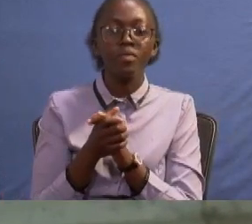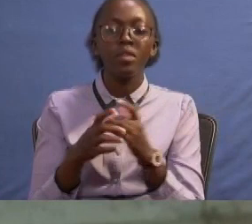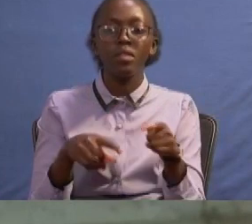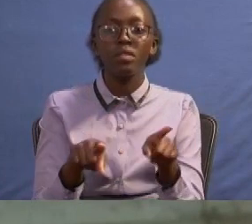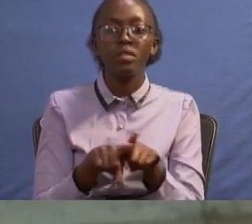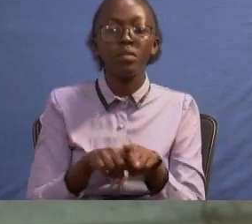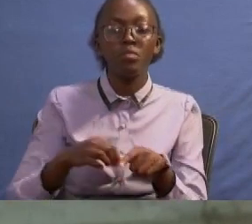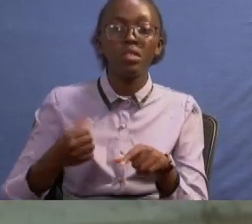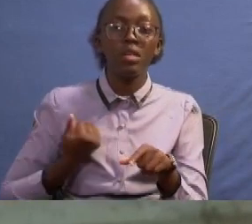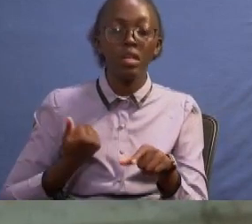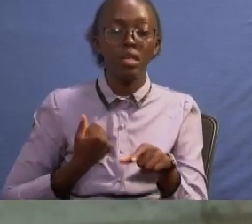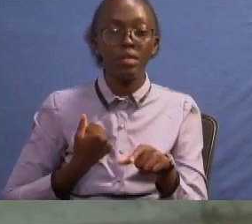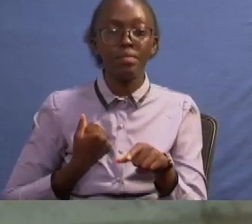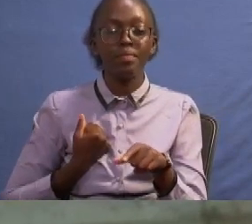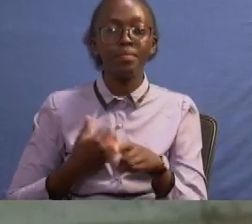girl.